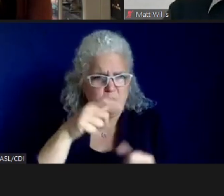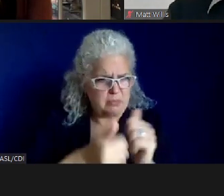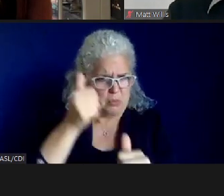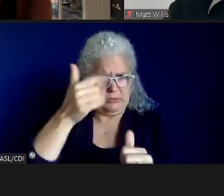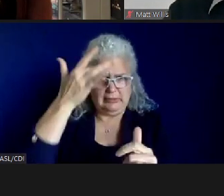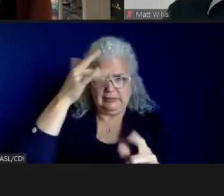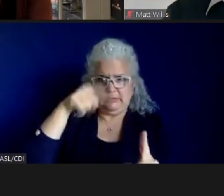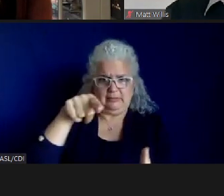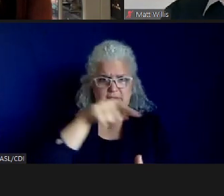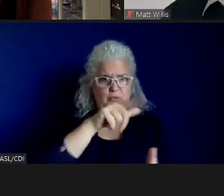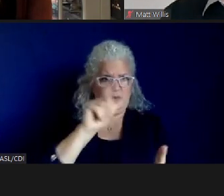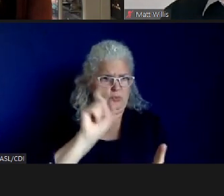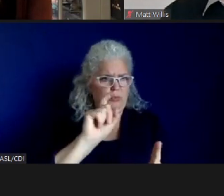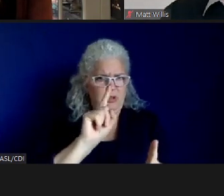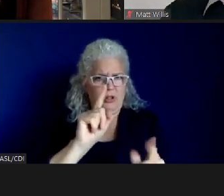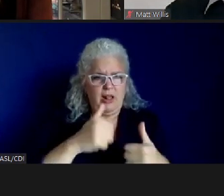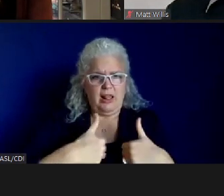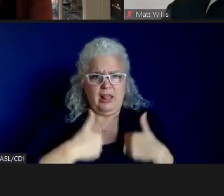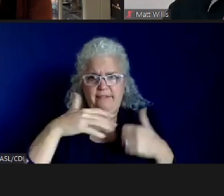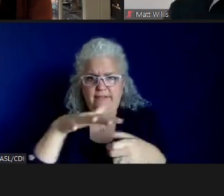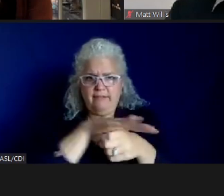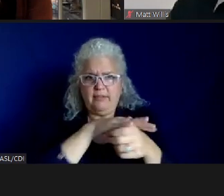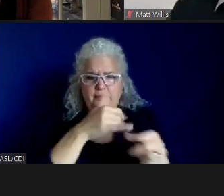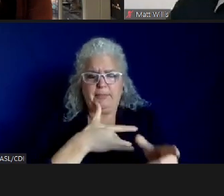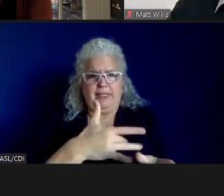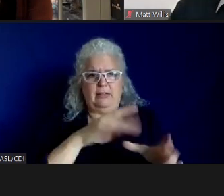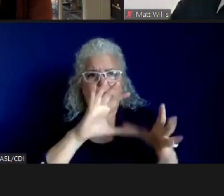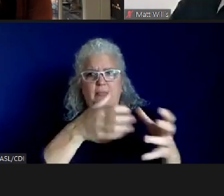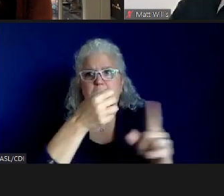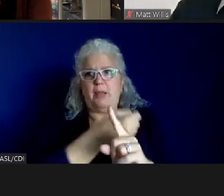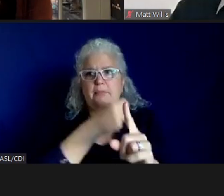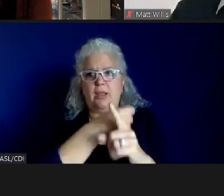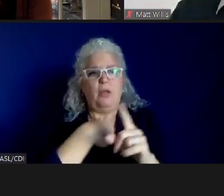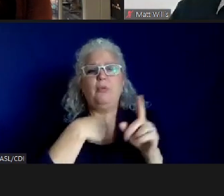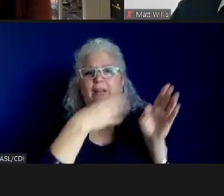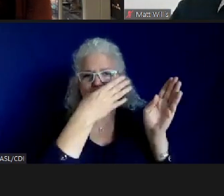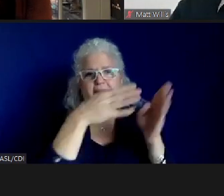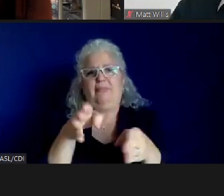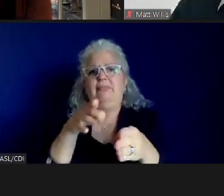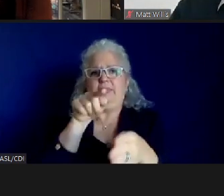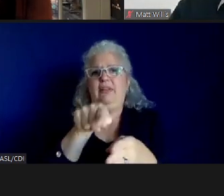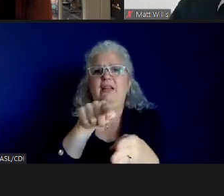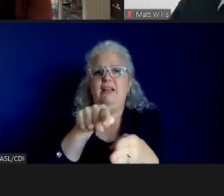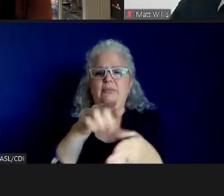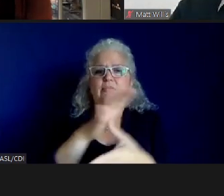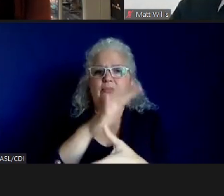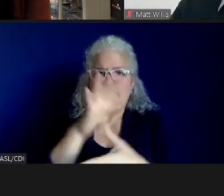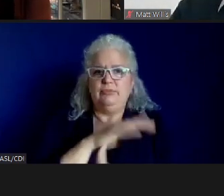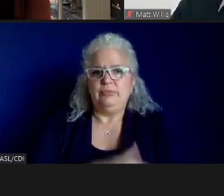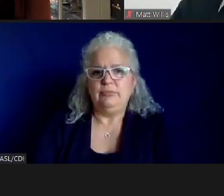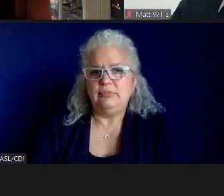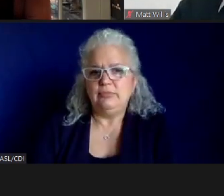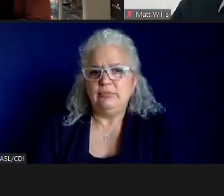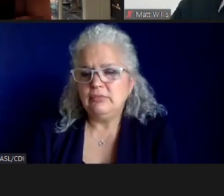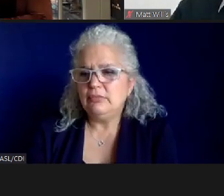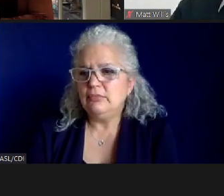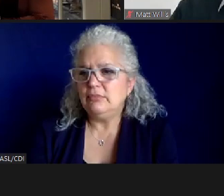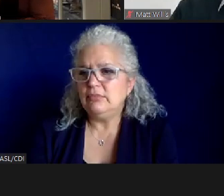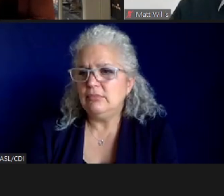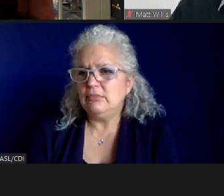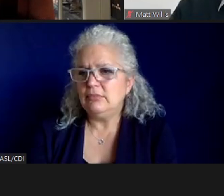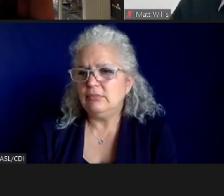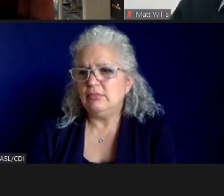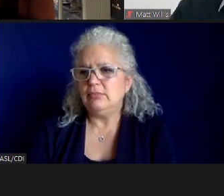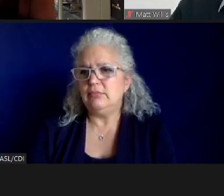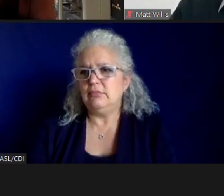place, and why, and which communities should we prioritize. And presumably the last two components, the social determinants of